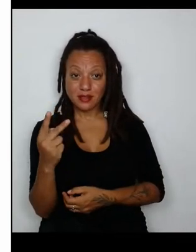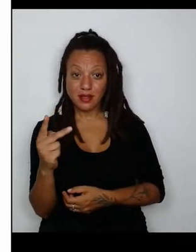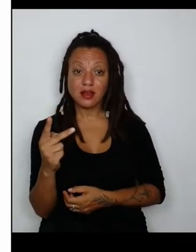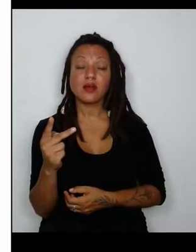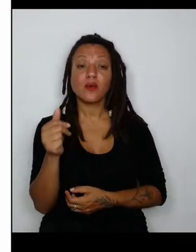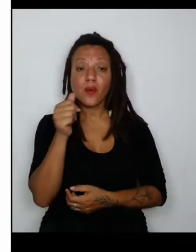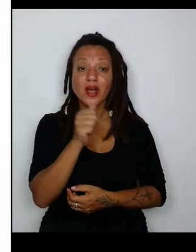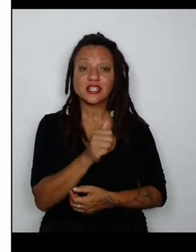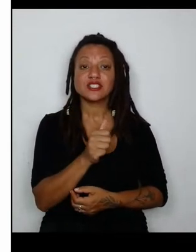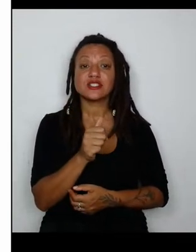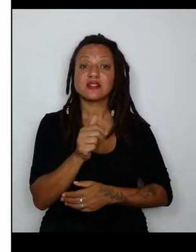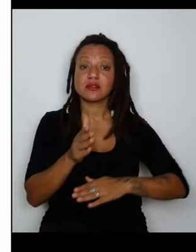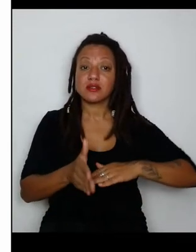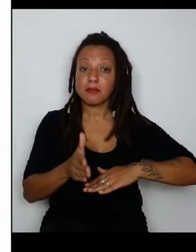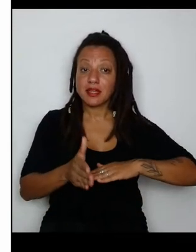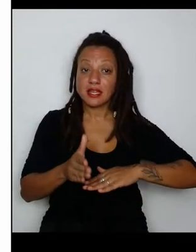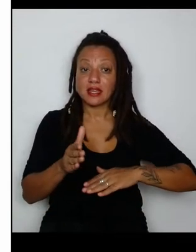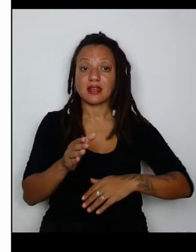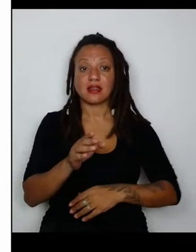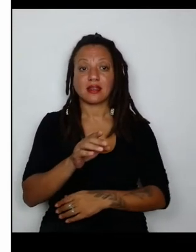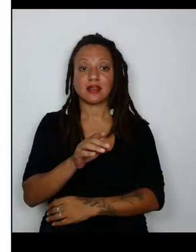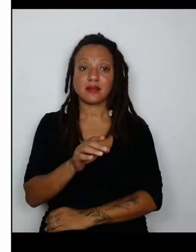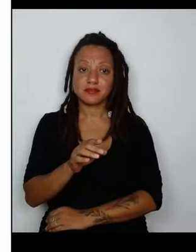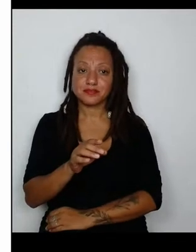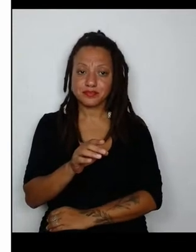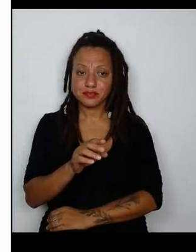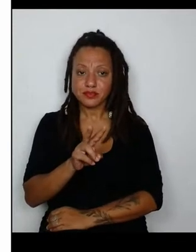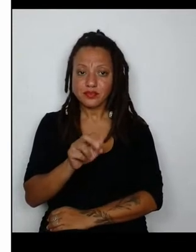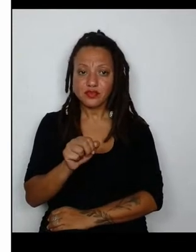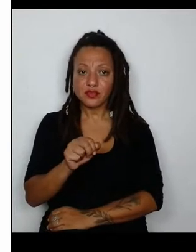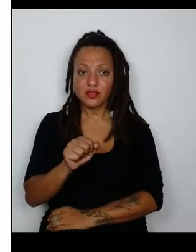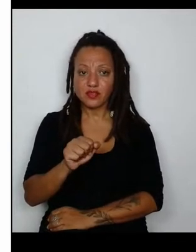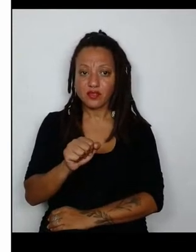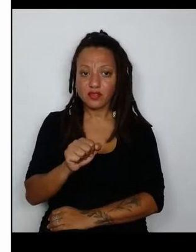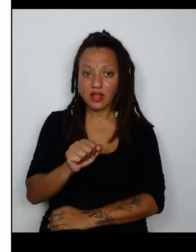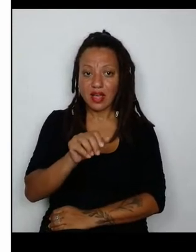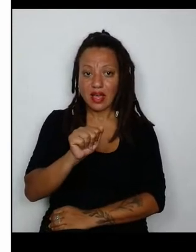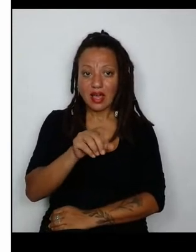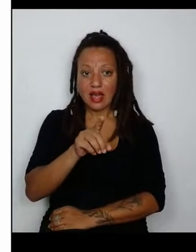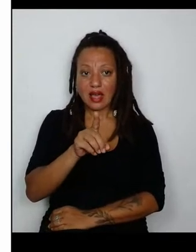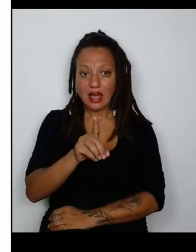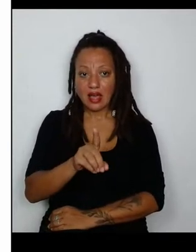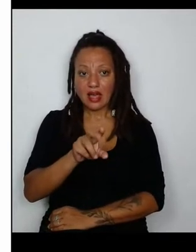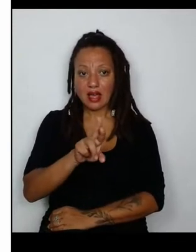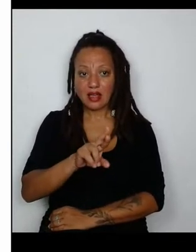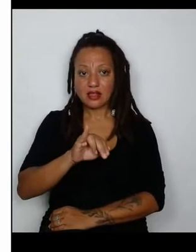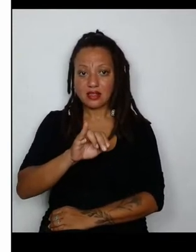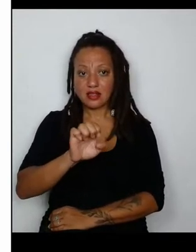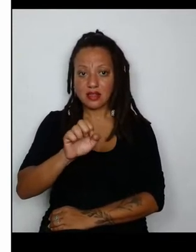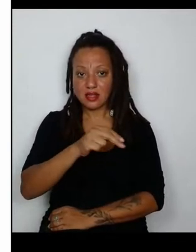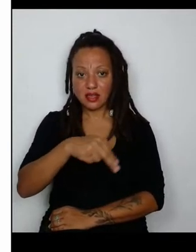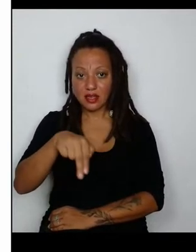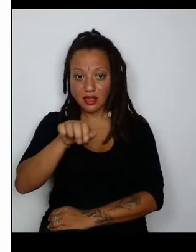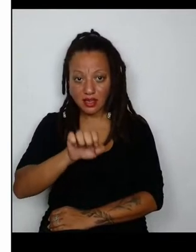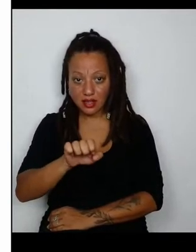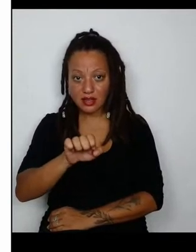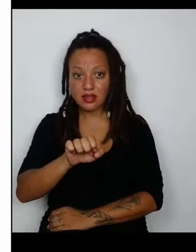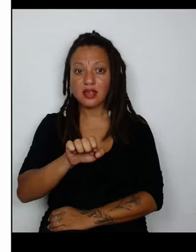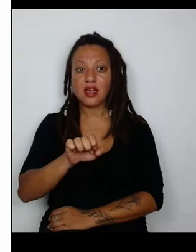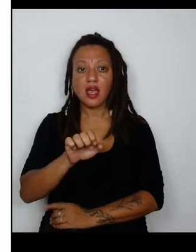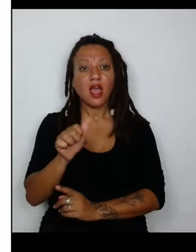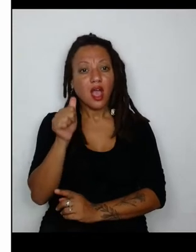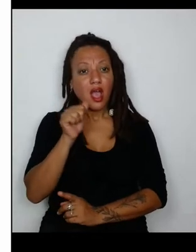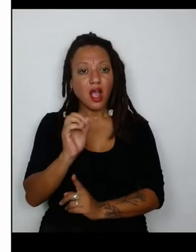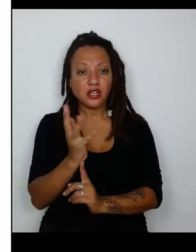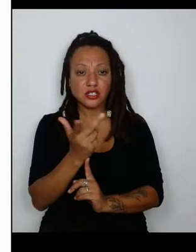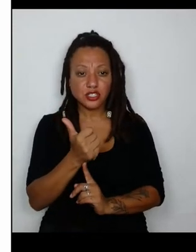powell shown here on the right and deborah drexler a white artist currently working in hawaii to consider the ways his legacy